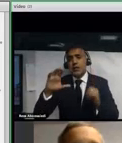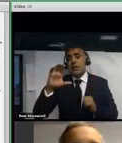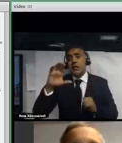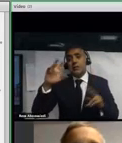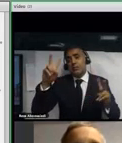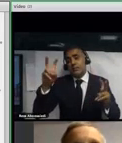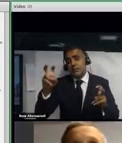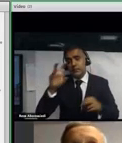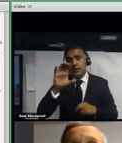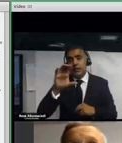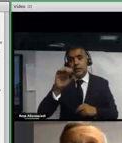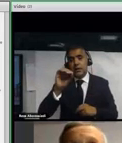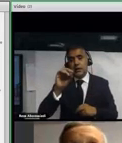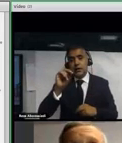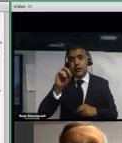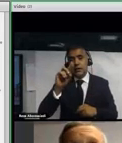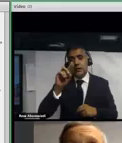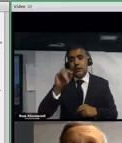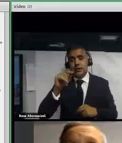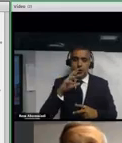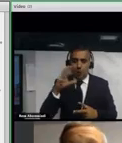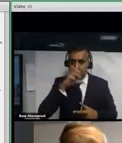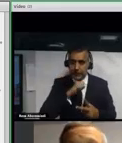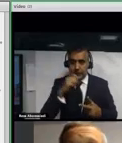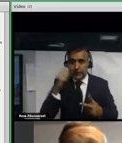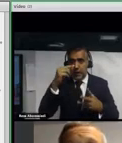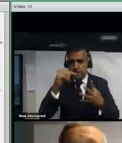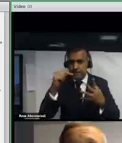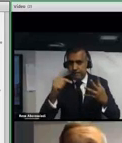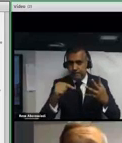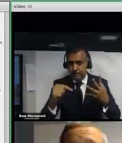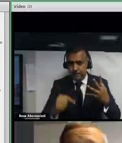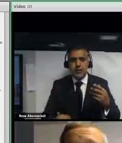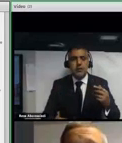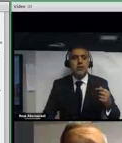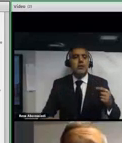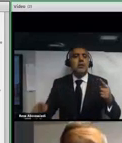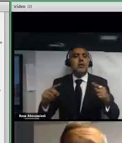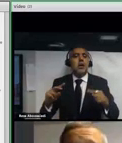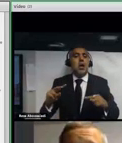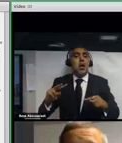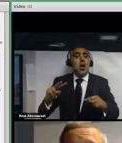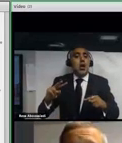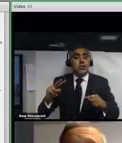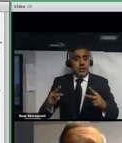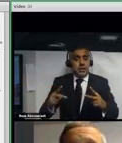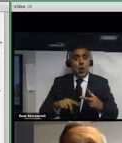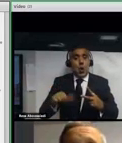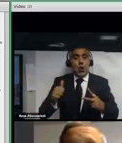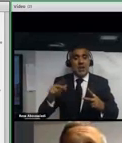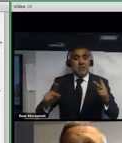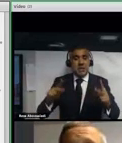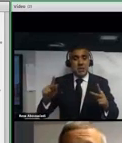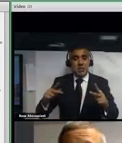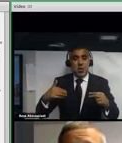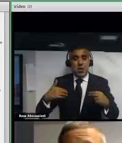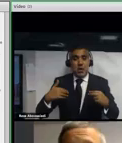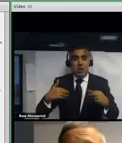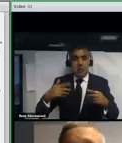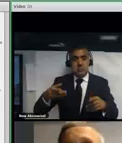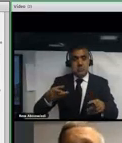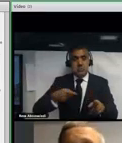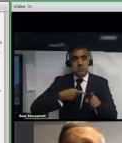people with certain conditions. A second reason is only people with education and access to doctors are going to know their